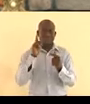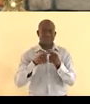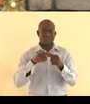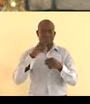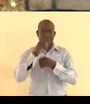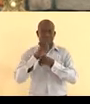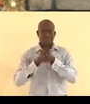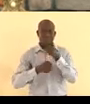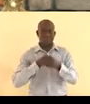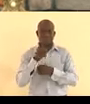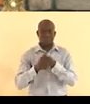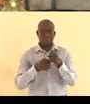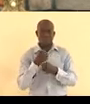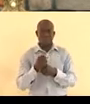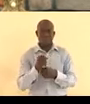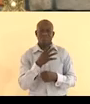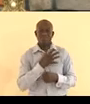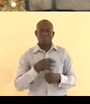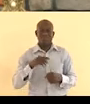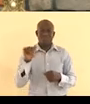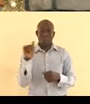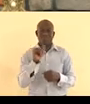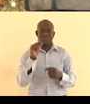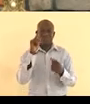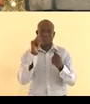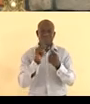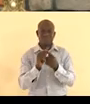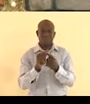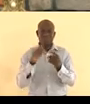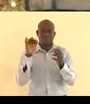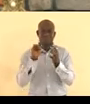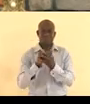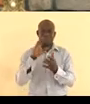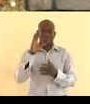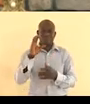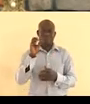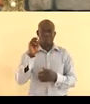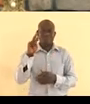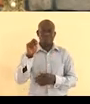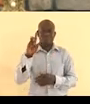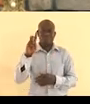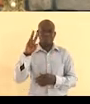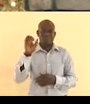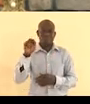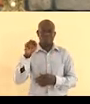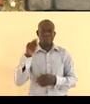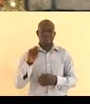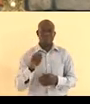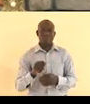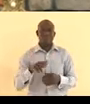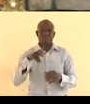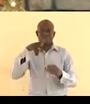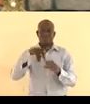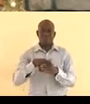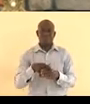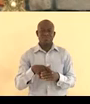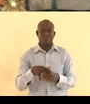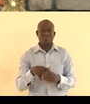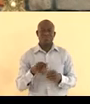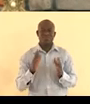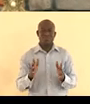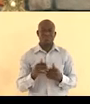same word that brings conviction to the conceited. That's why